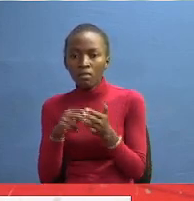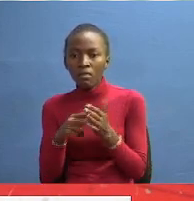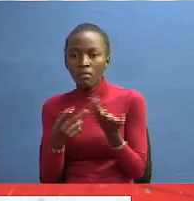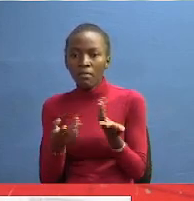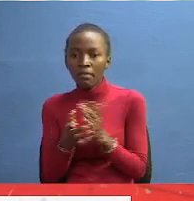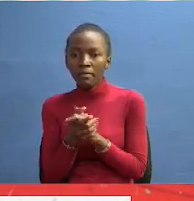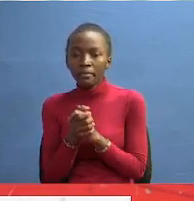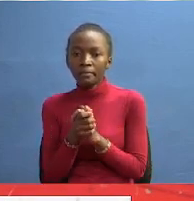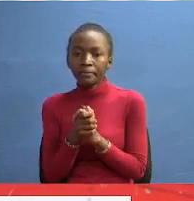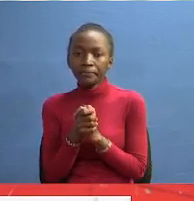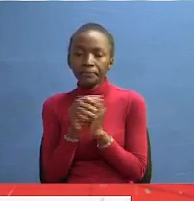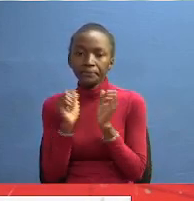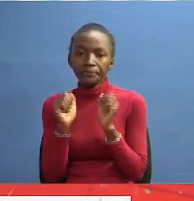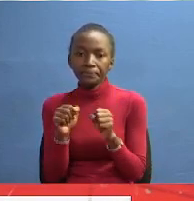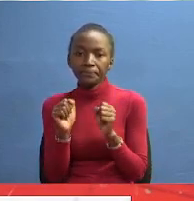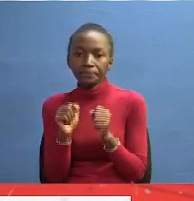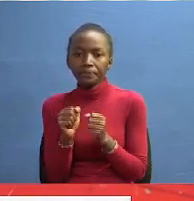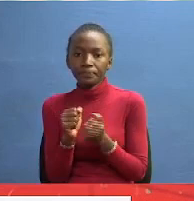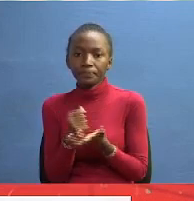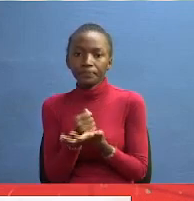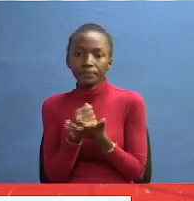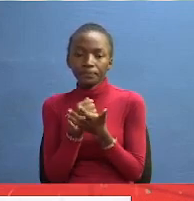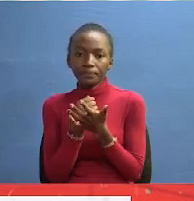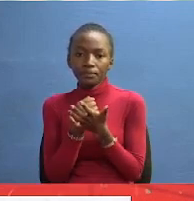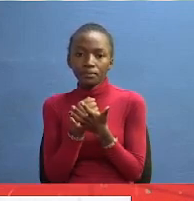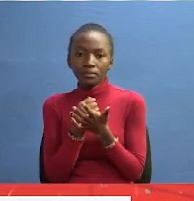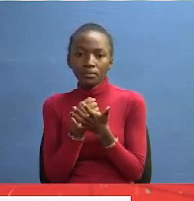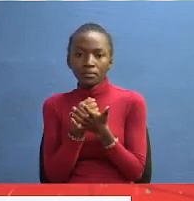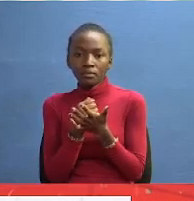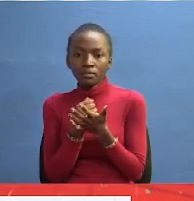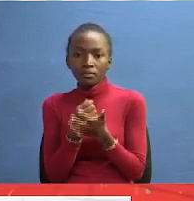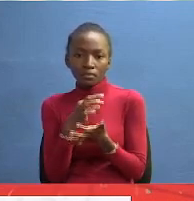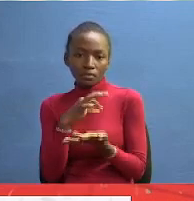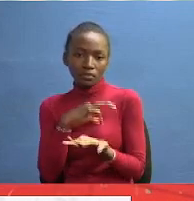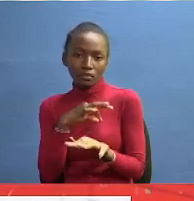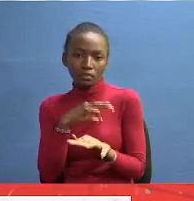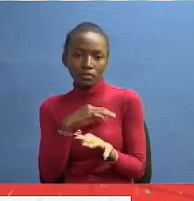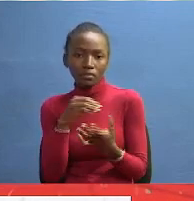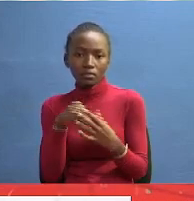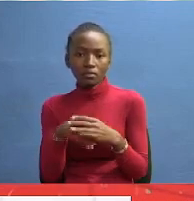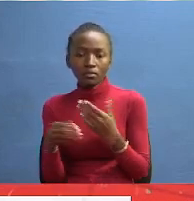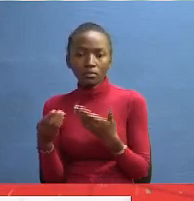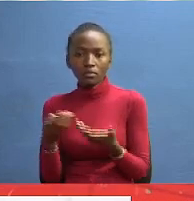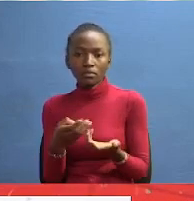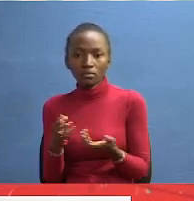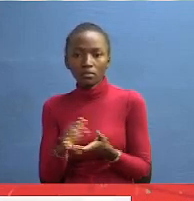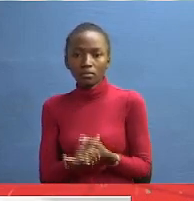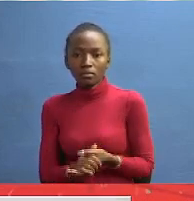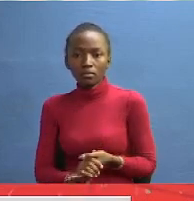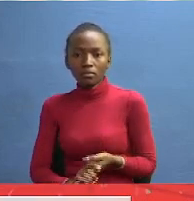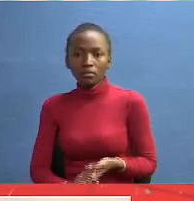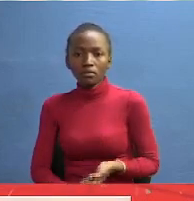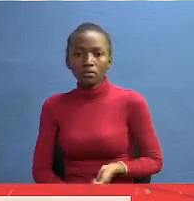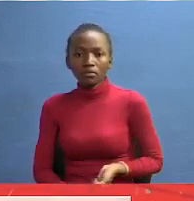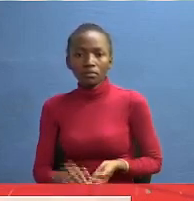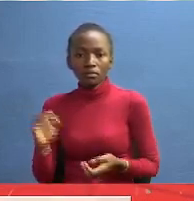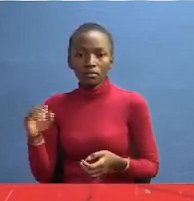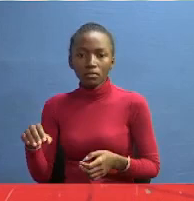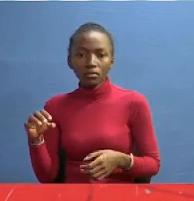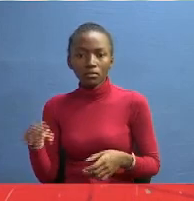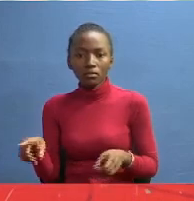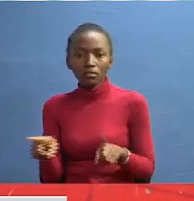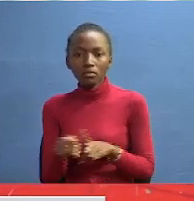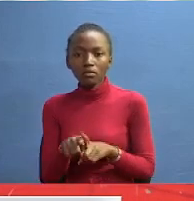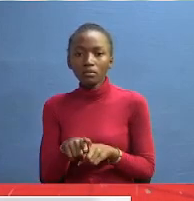contributing to quite a number of benefits in trade. Number two, you know that Congo is linking